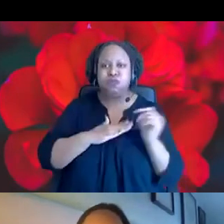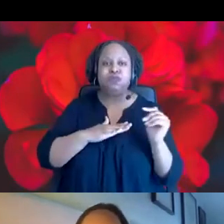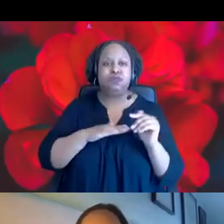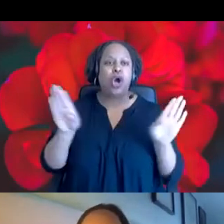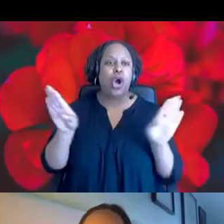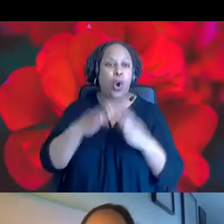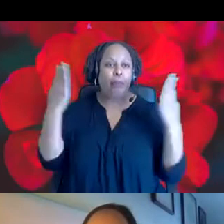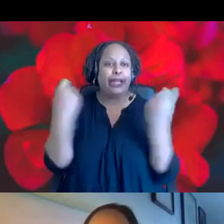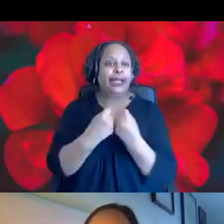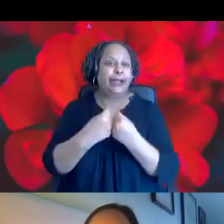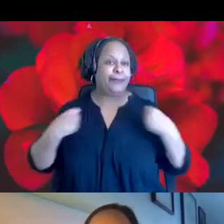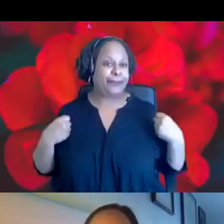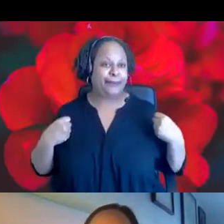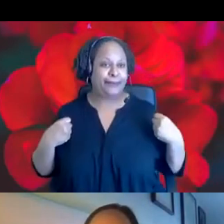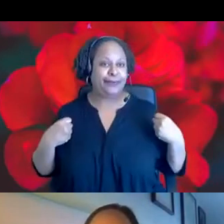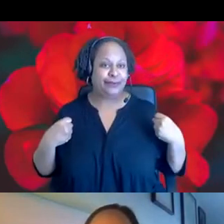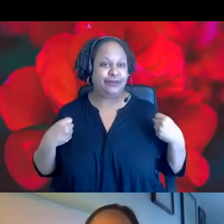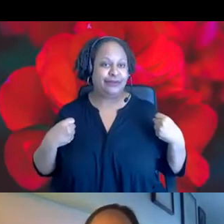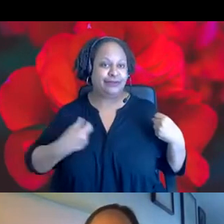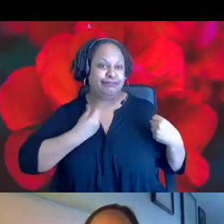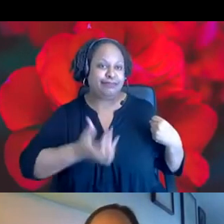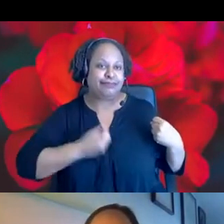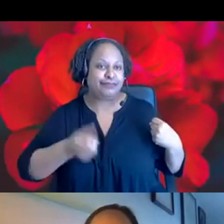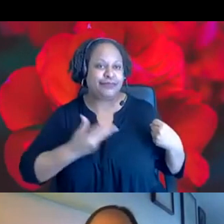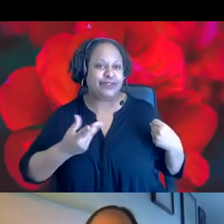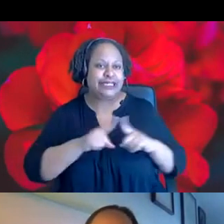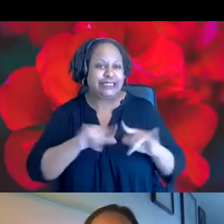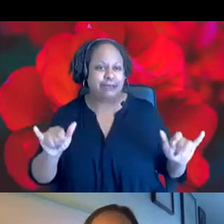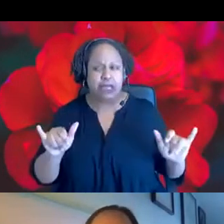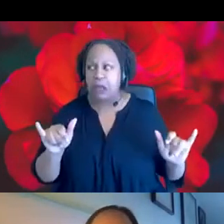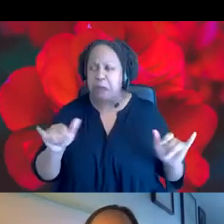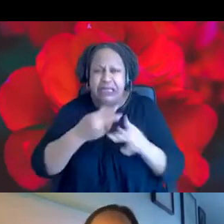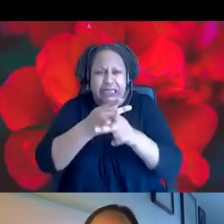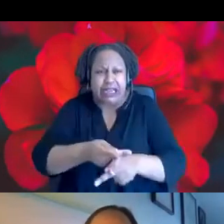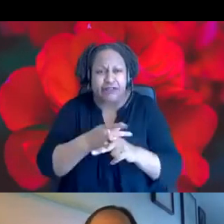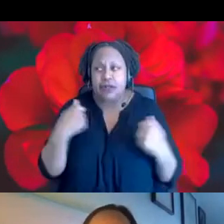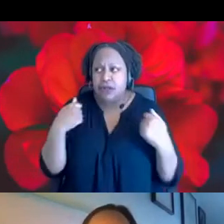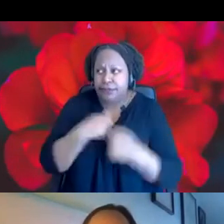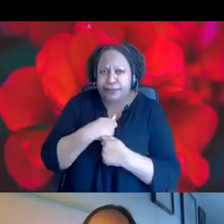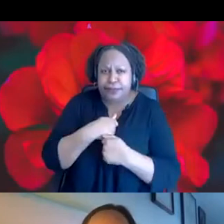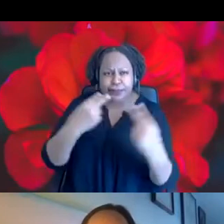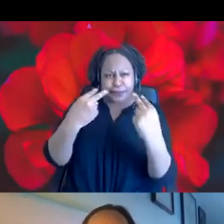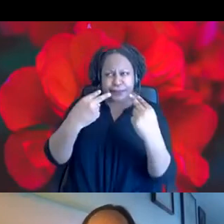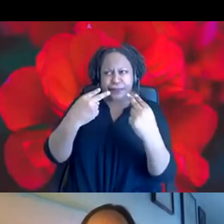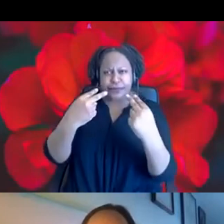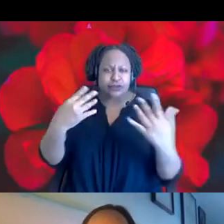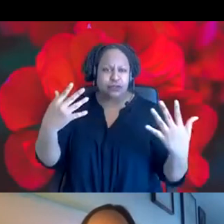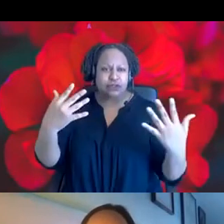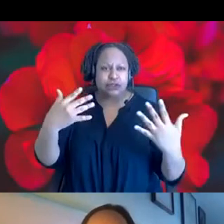I feel like I want to be less open because of where I am. It's a weird tension.